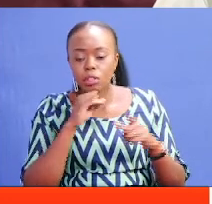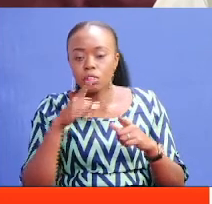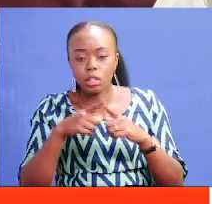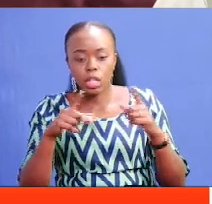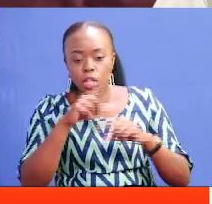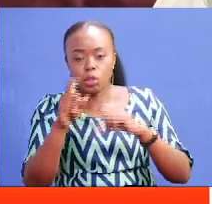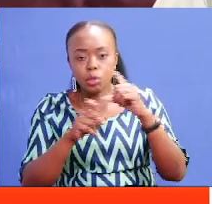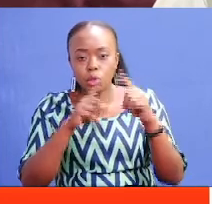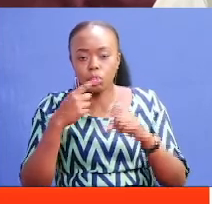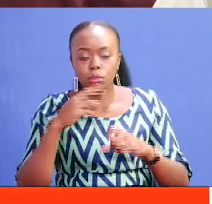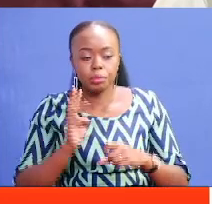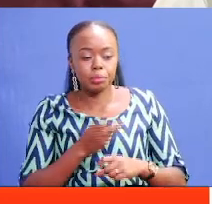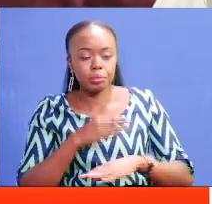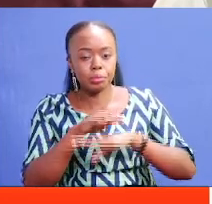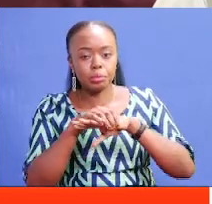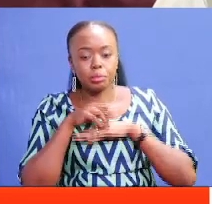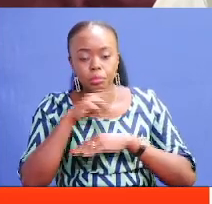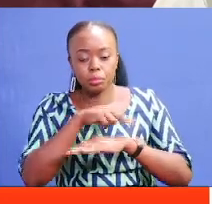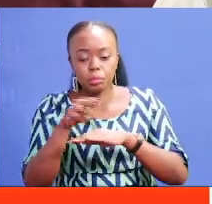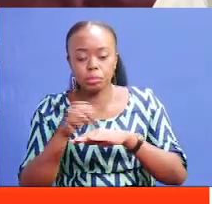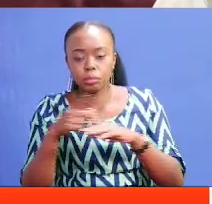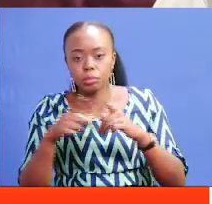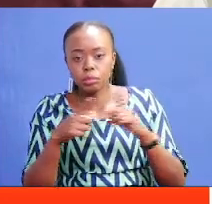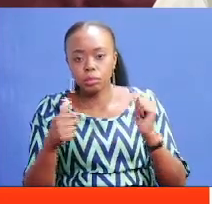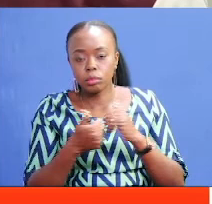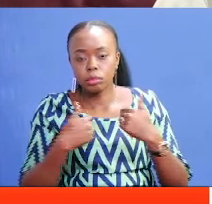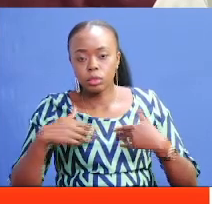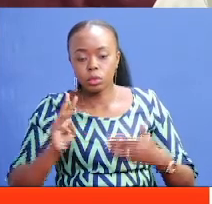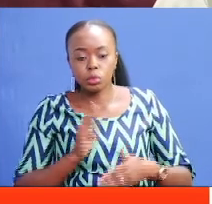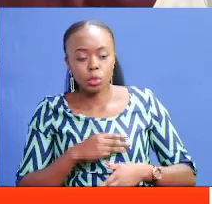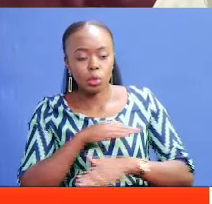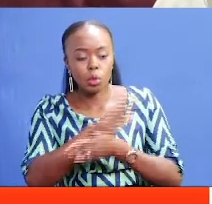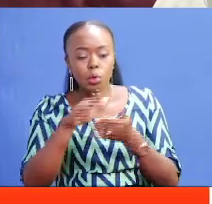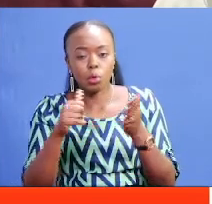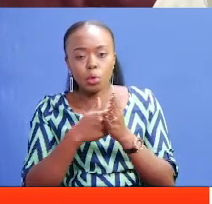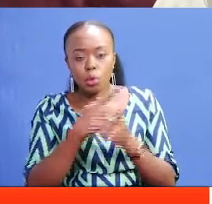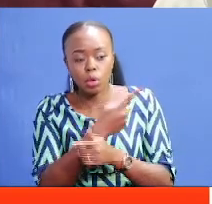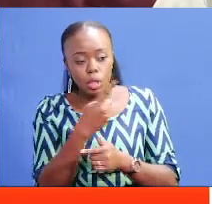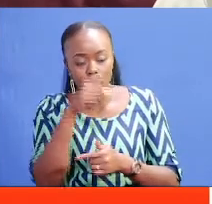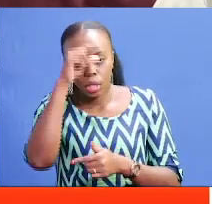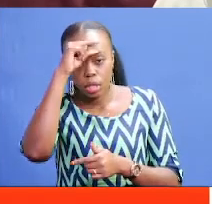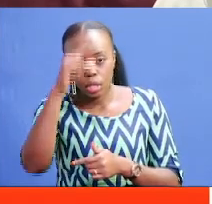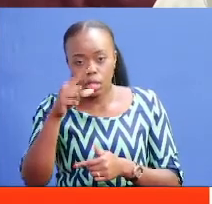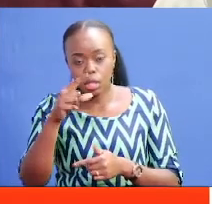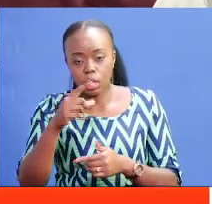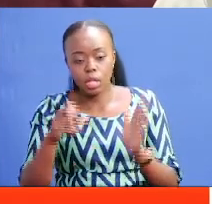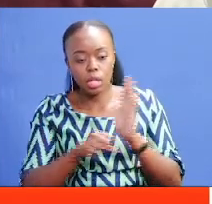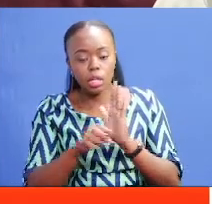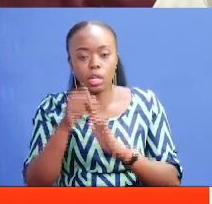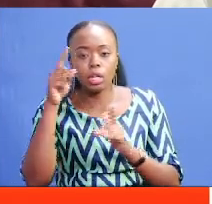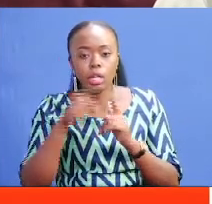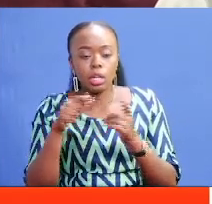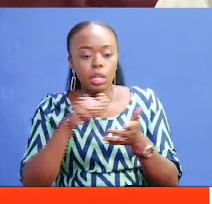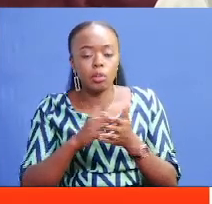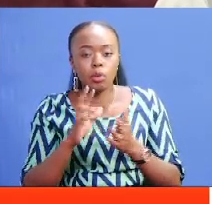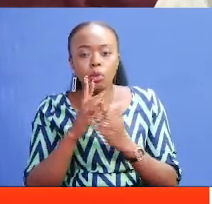land question. So we are calling upon the National Land Commission, we are calling upon all these government agencies